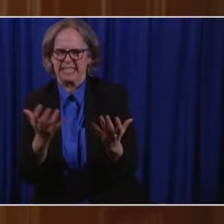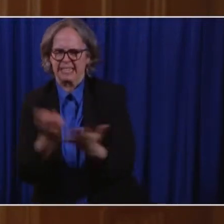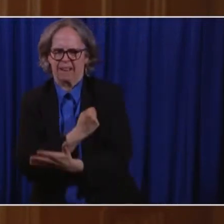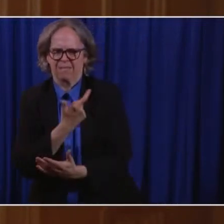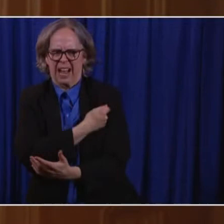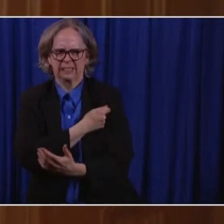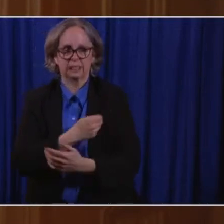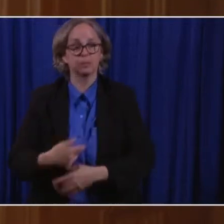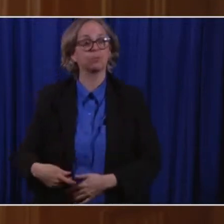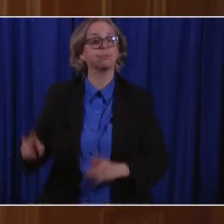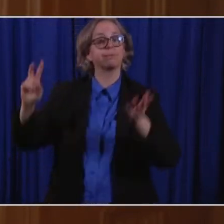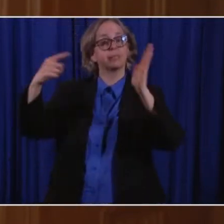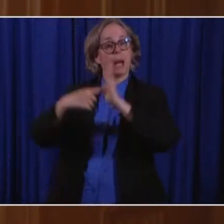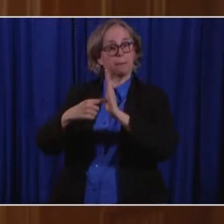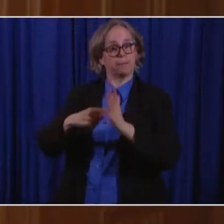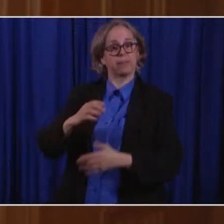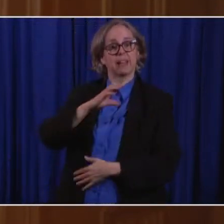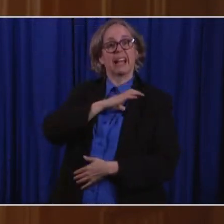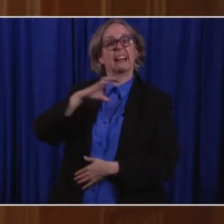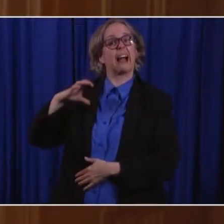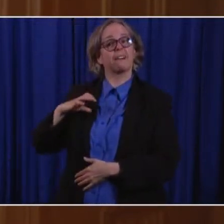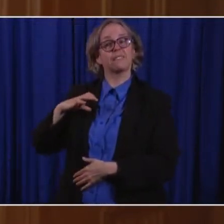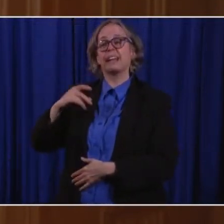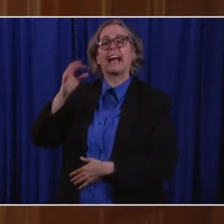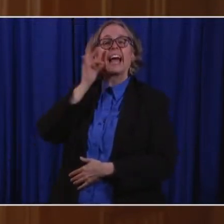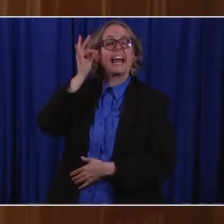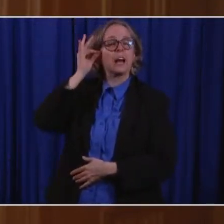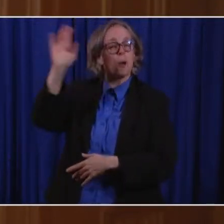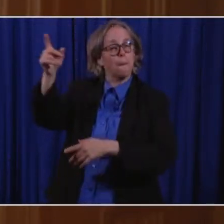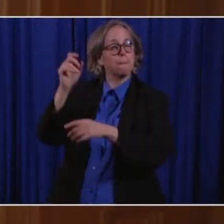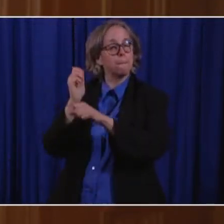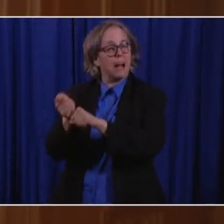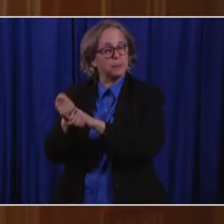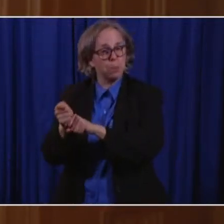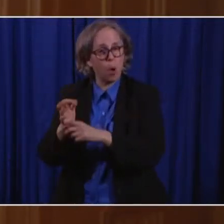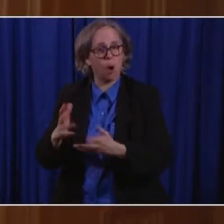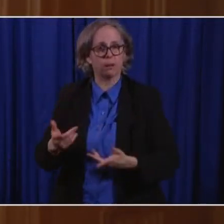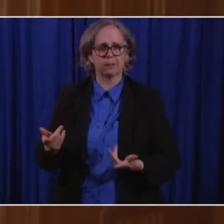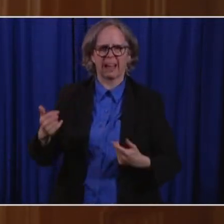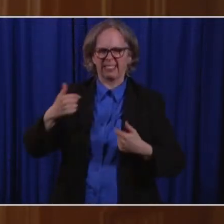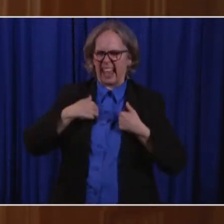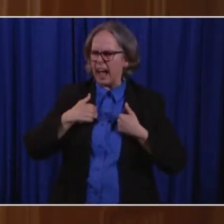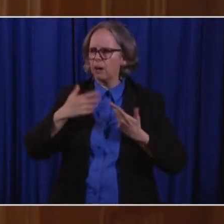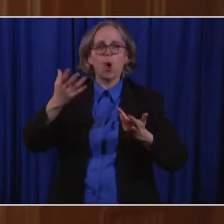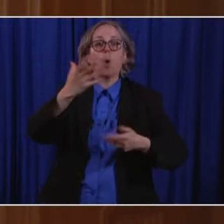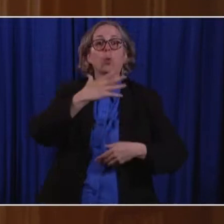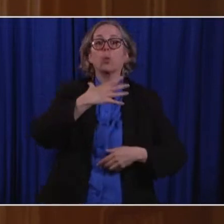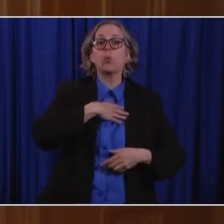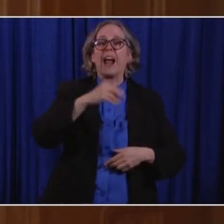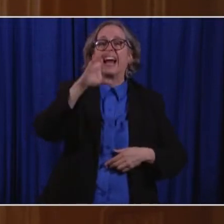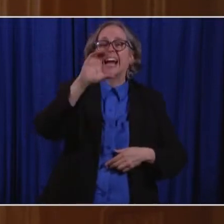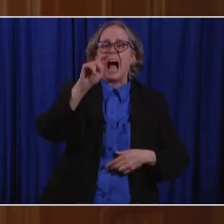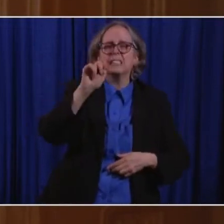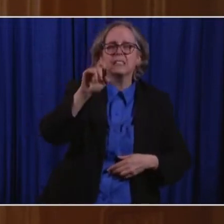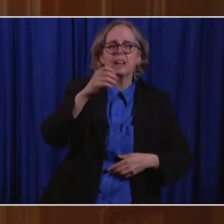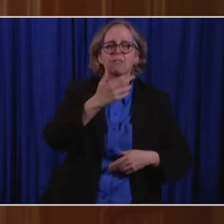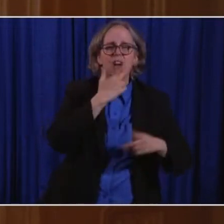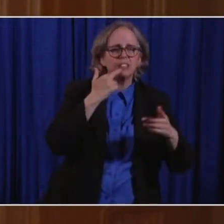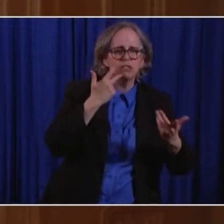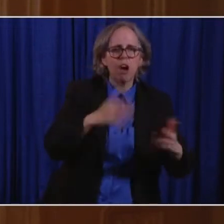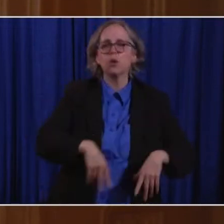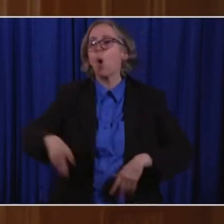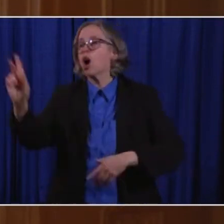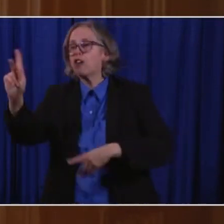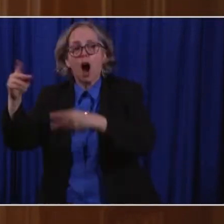well. With the vaccine, White Castle is offering free butter cakes on a stick. Kroger is offering employees $100